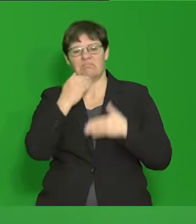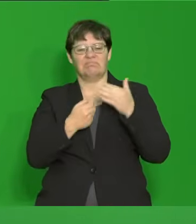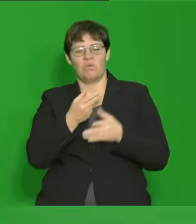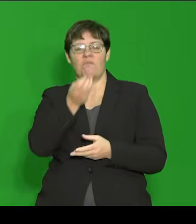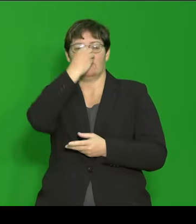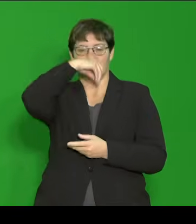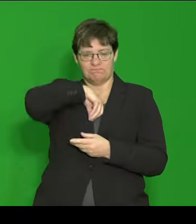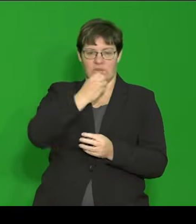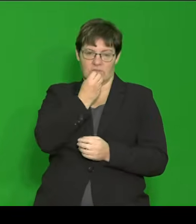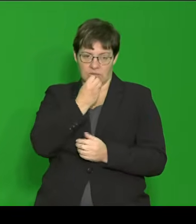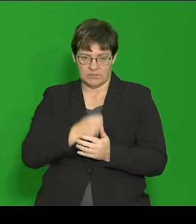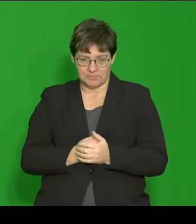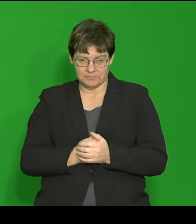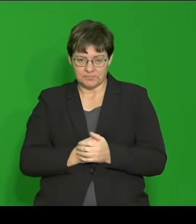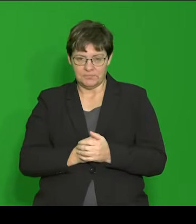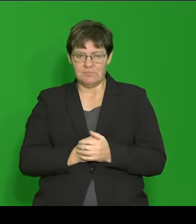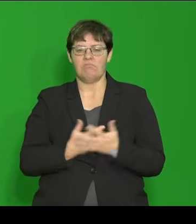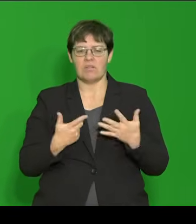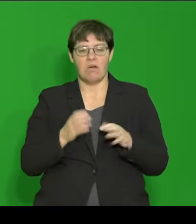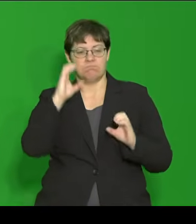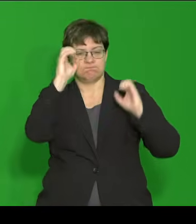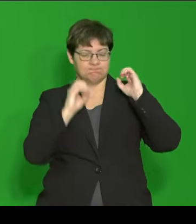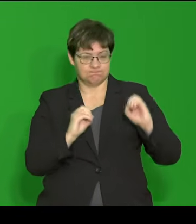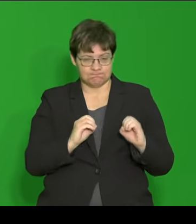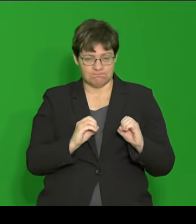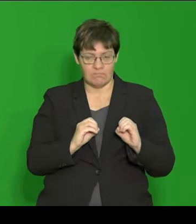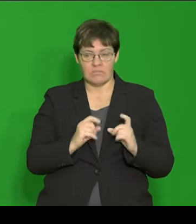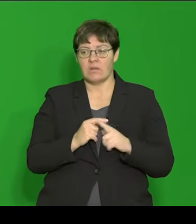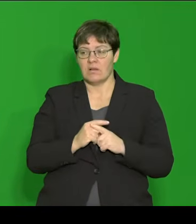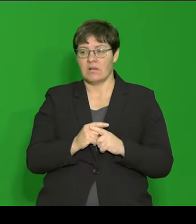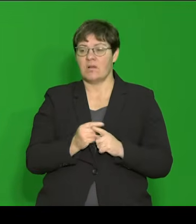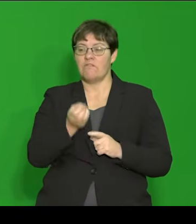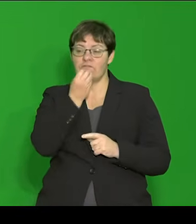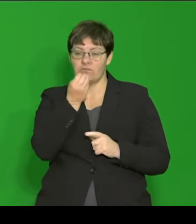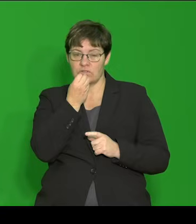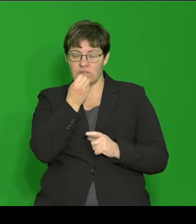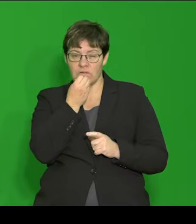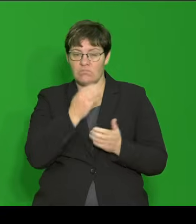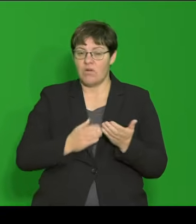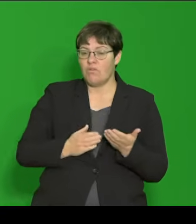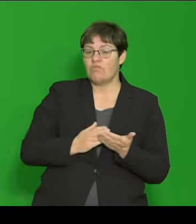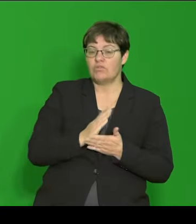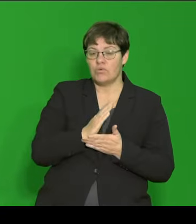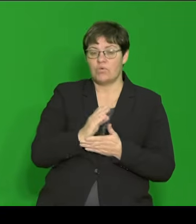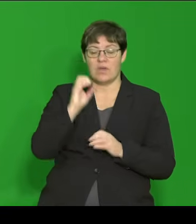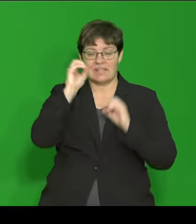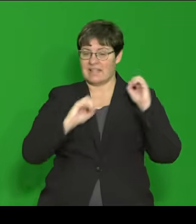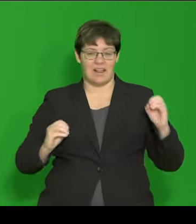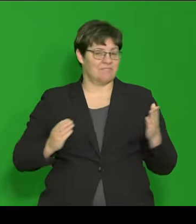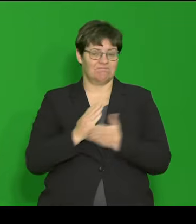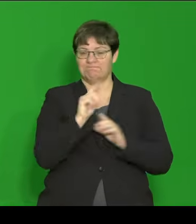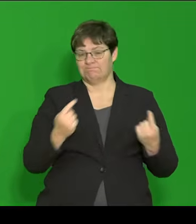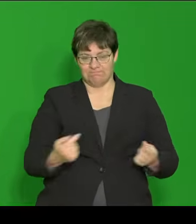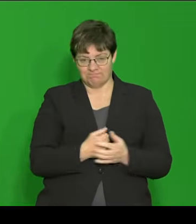food. Right, so the large molecules found in intact food cannot pass through the cell membranes. So we will